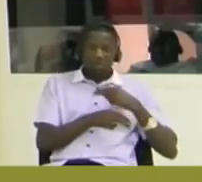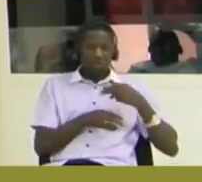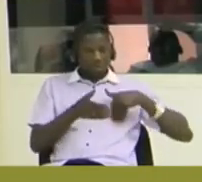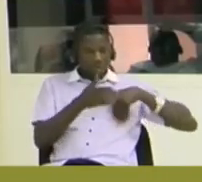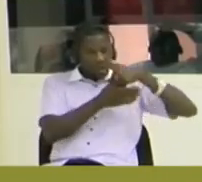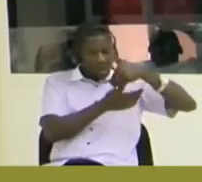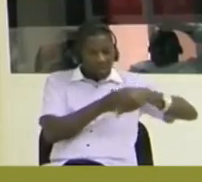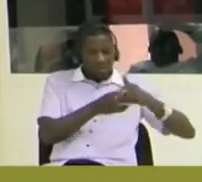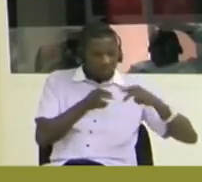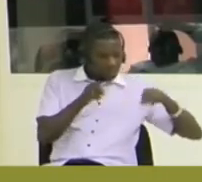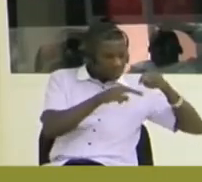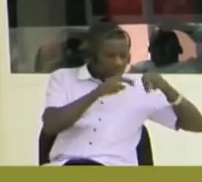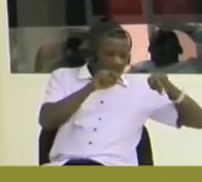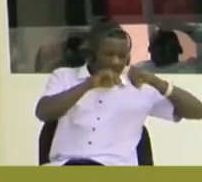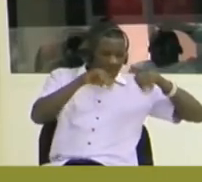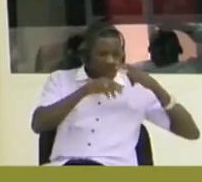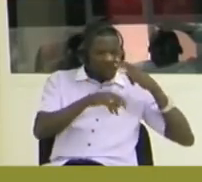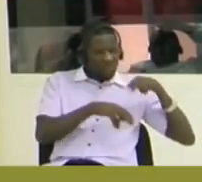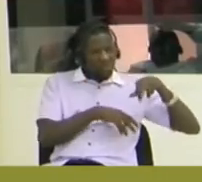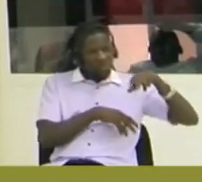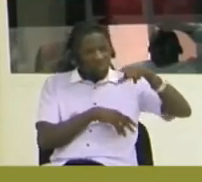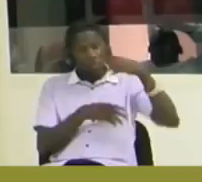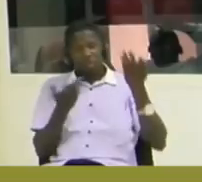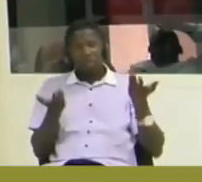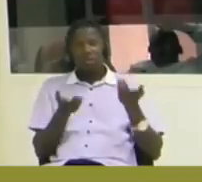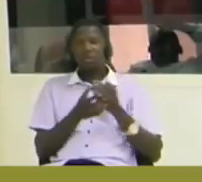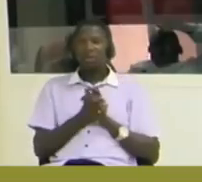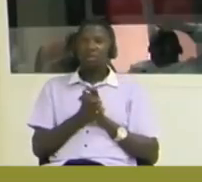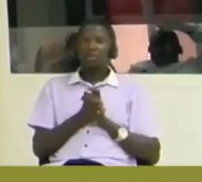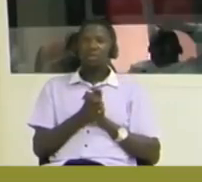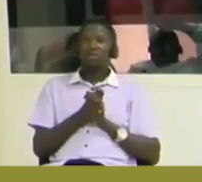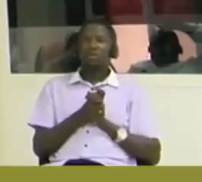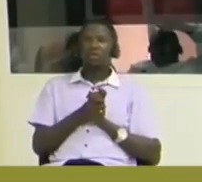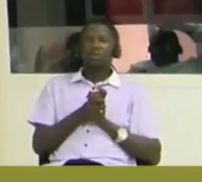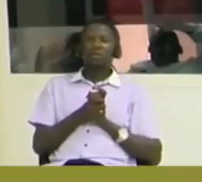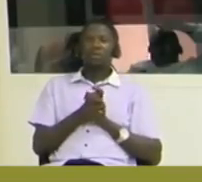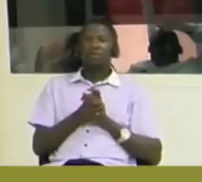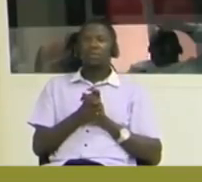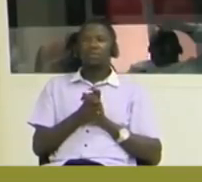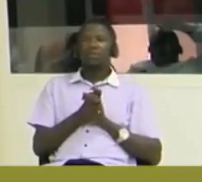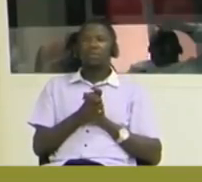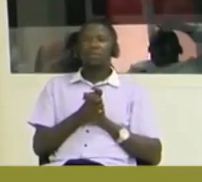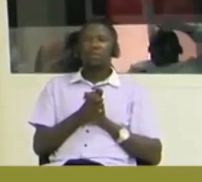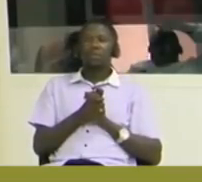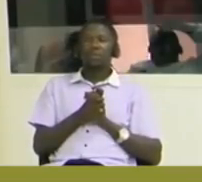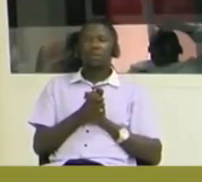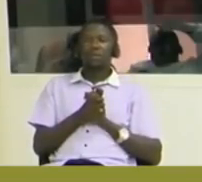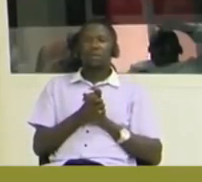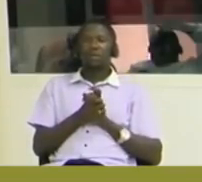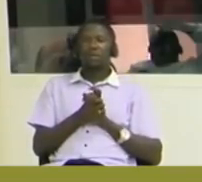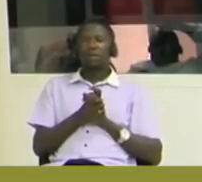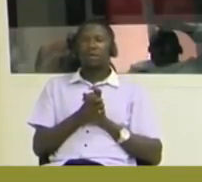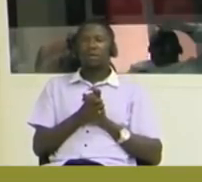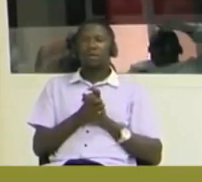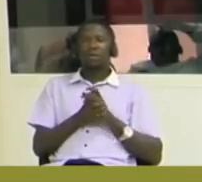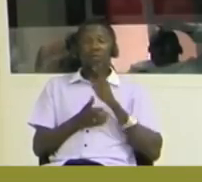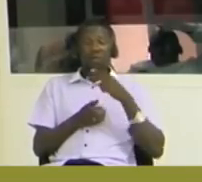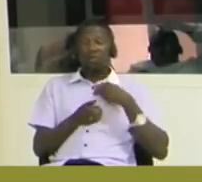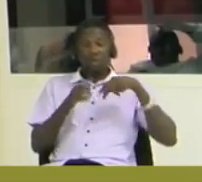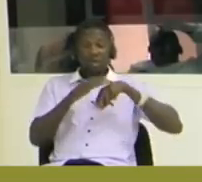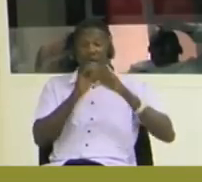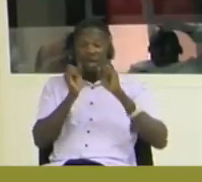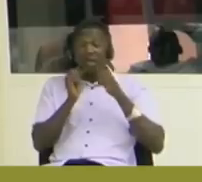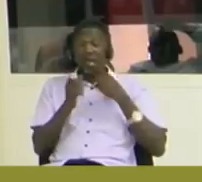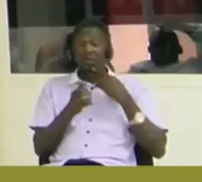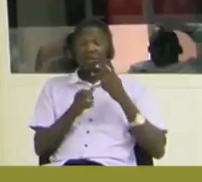beach and patrol. But then who do you contact for that? He was not there. How could he give instructions to his guards? So for the army